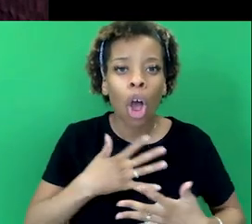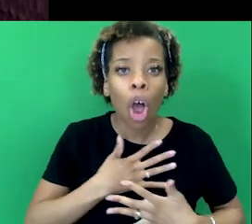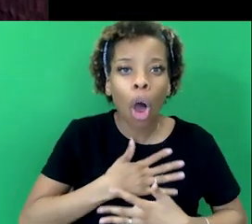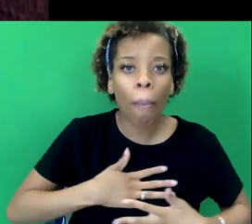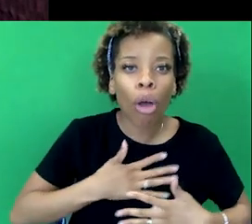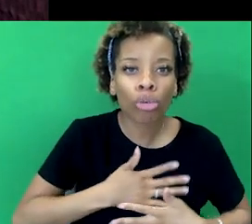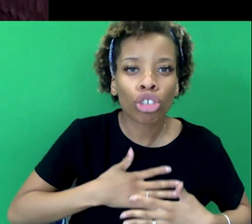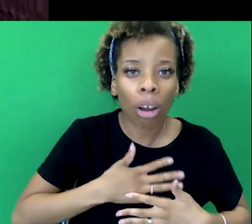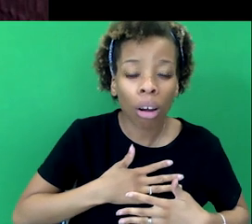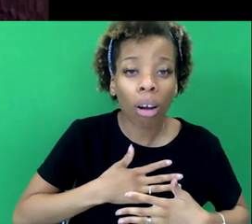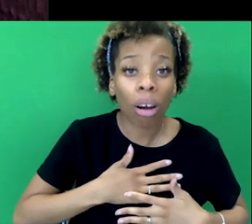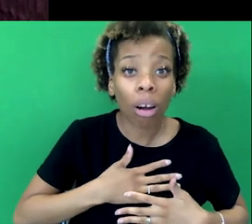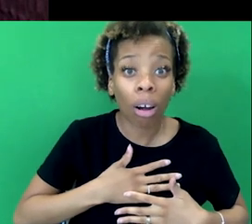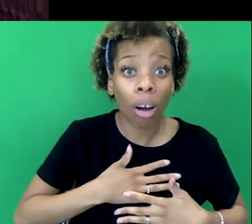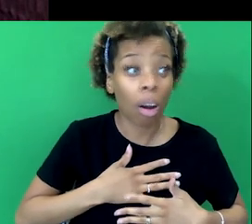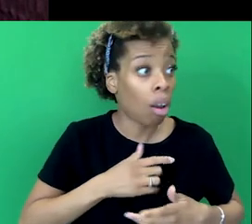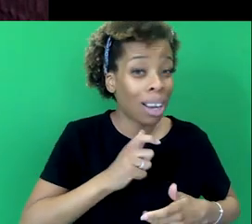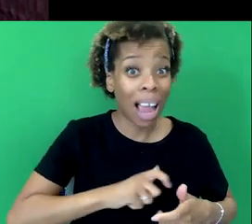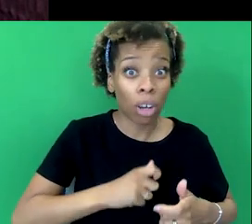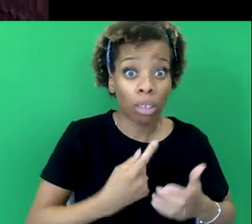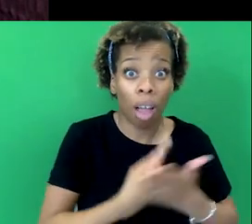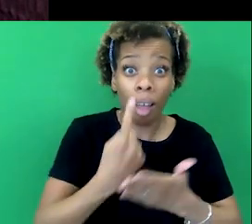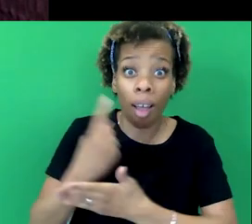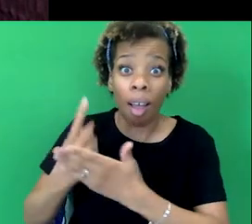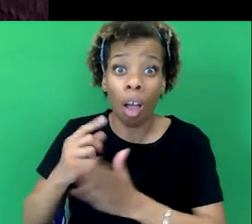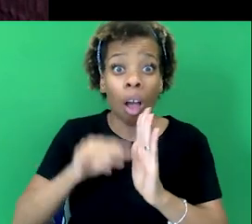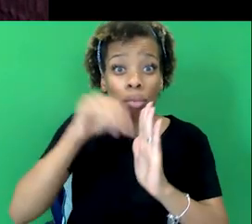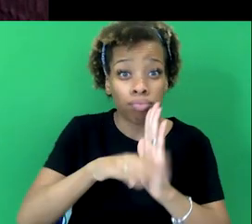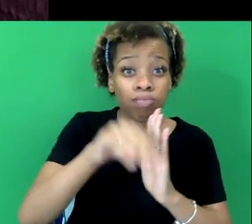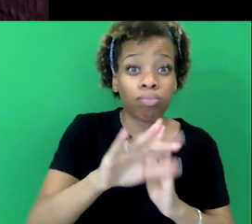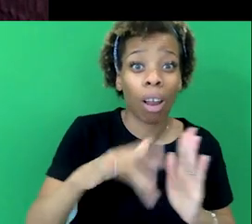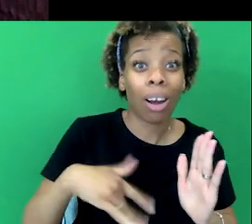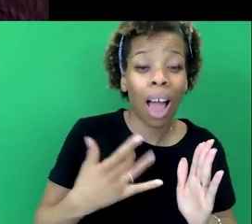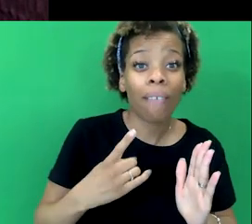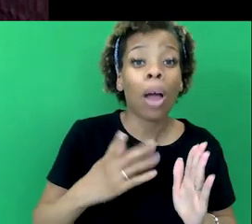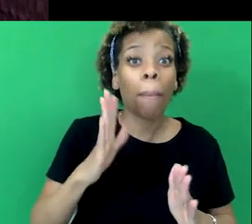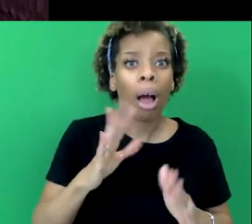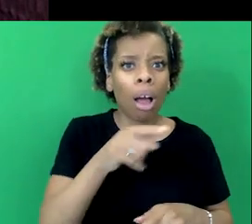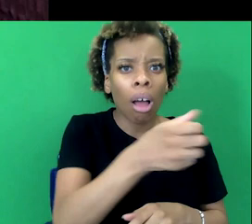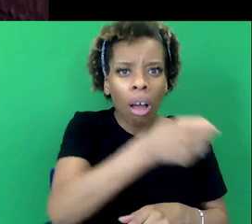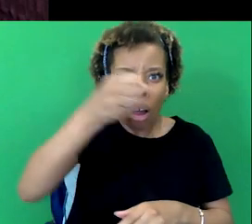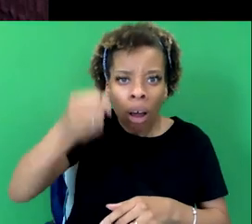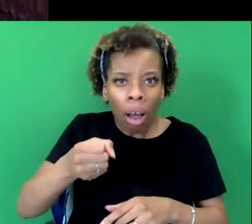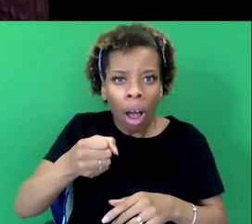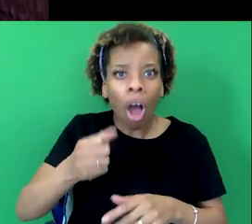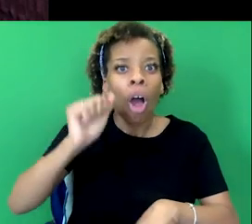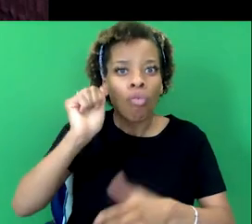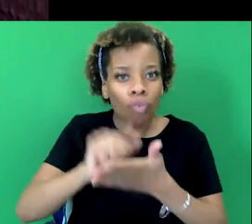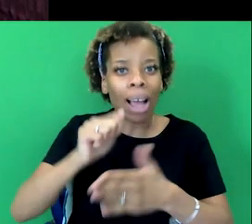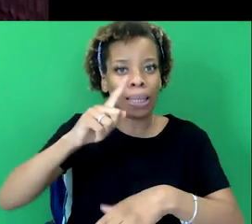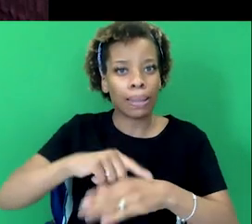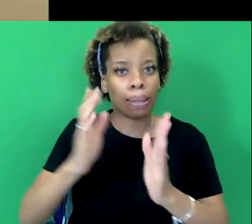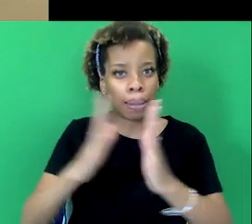the context of historical fact. Yeah. And it is a tightrope. Hmm. And people will come for